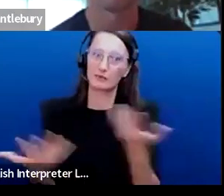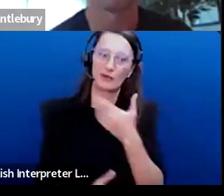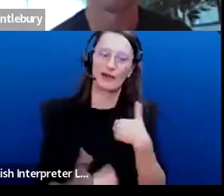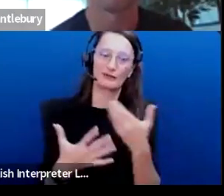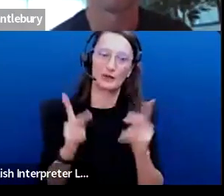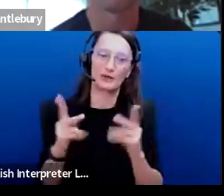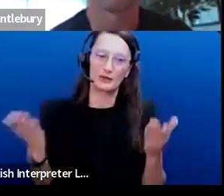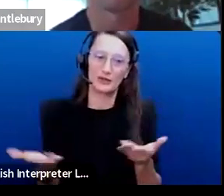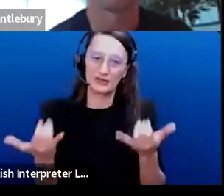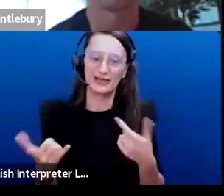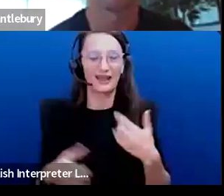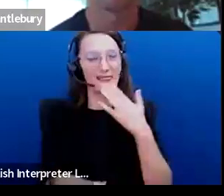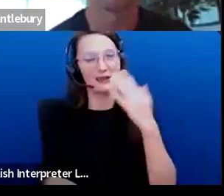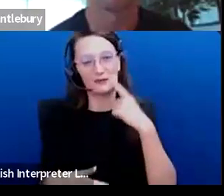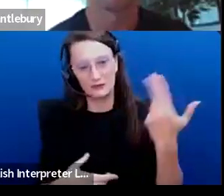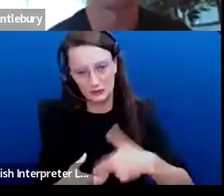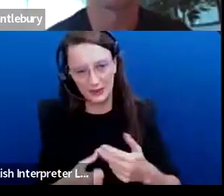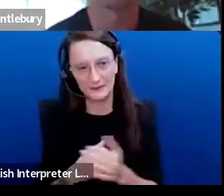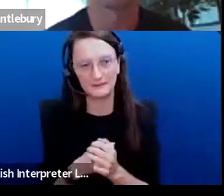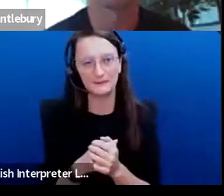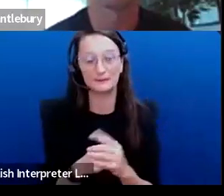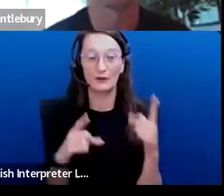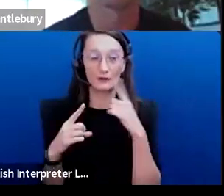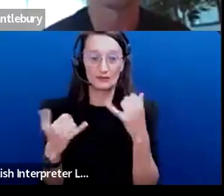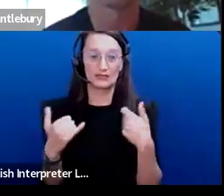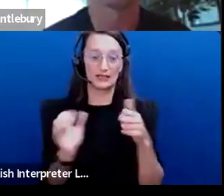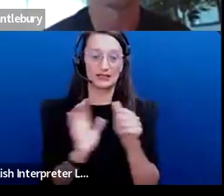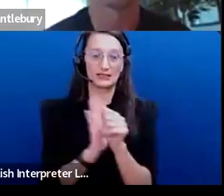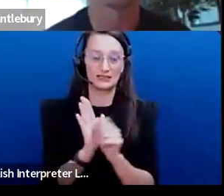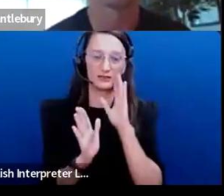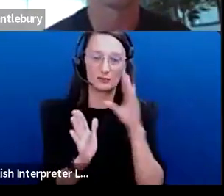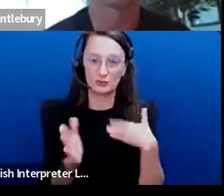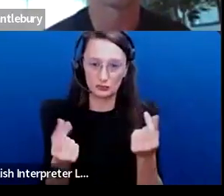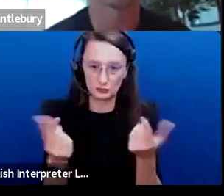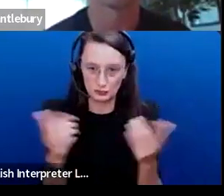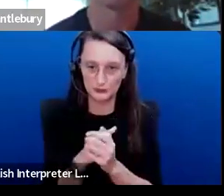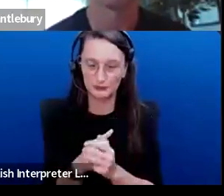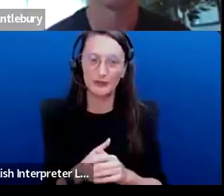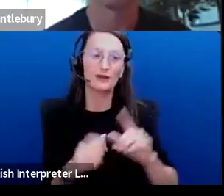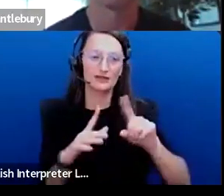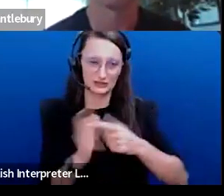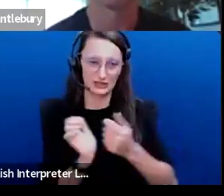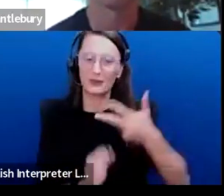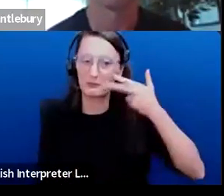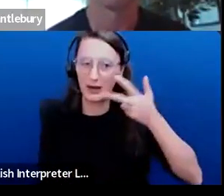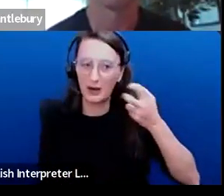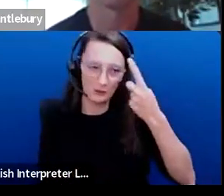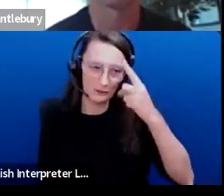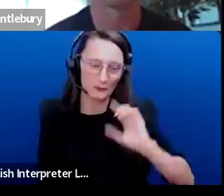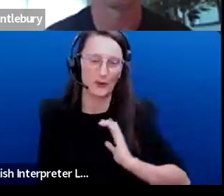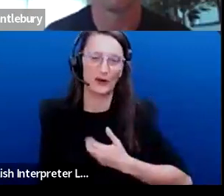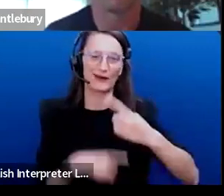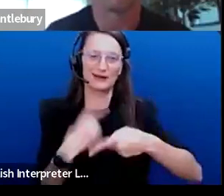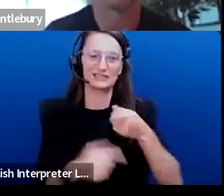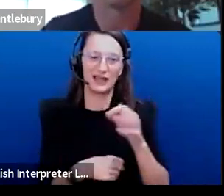so much for joining us. So for today's agenda, we will first start off with Michael for our sign of the week.